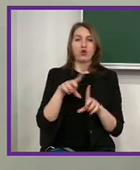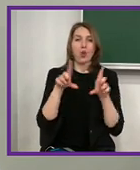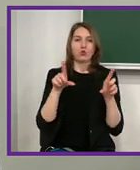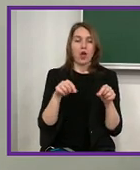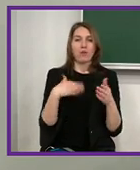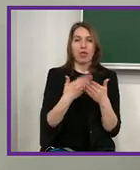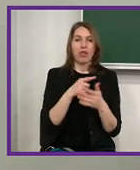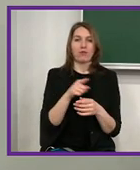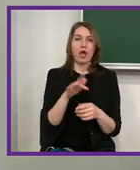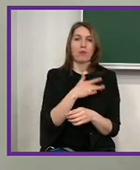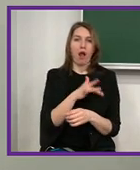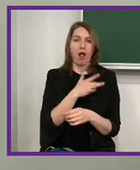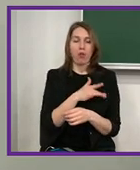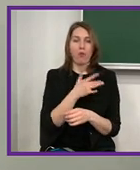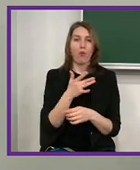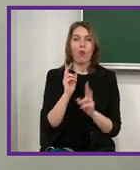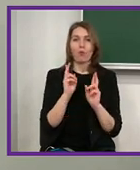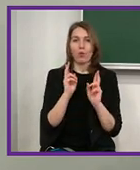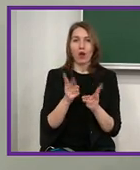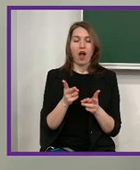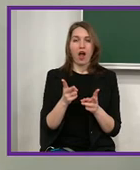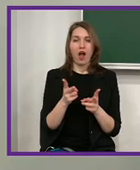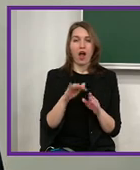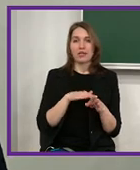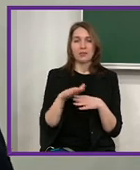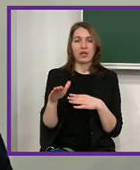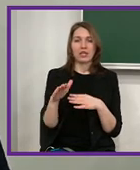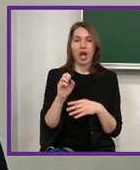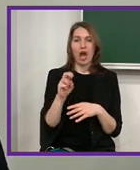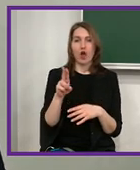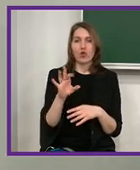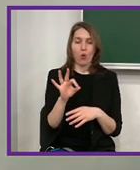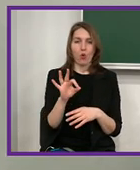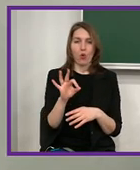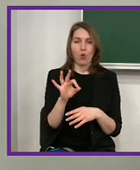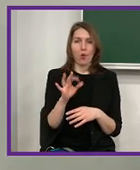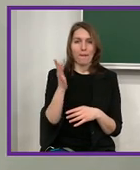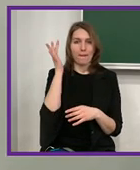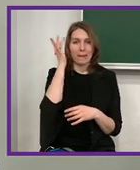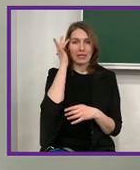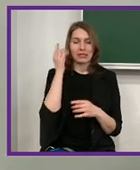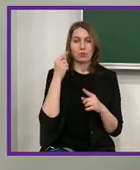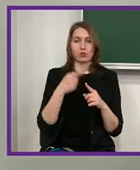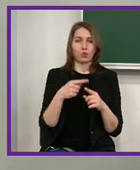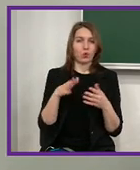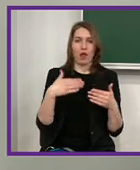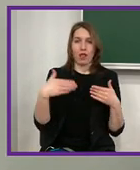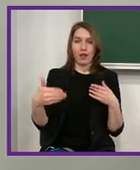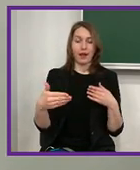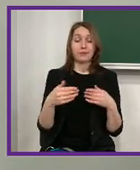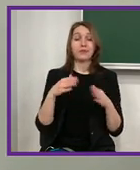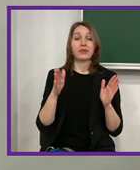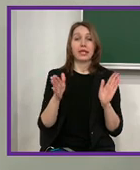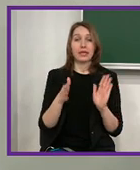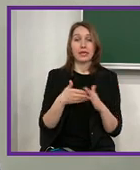legal requirements? I think that there are some questions to be asked there, but nonetheless, they do provide valuable services in some cases, which can enable companies